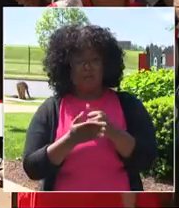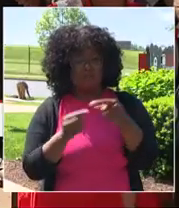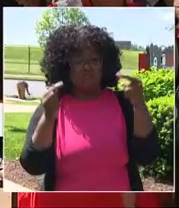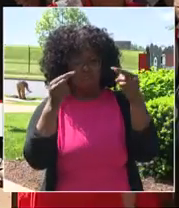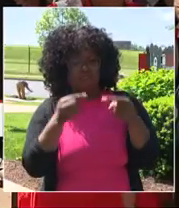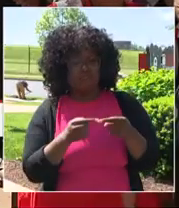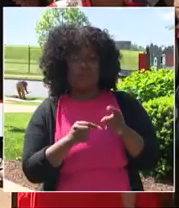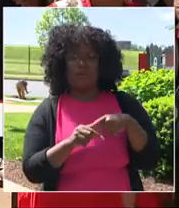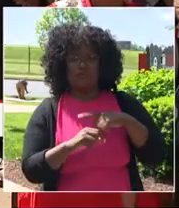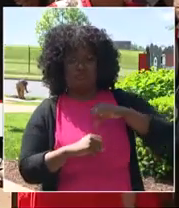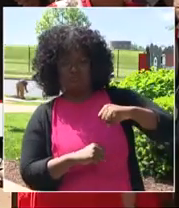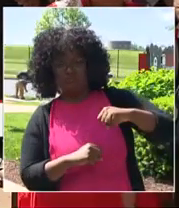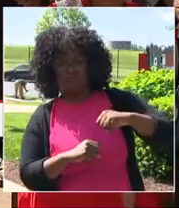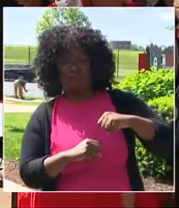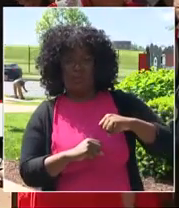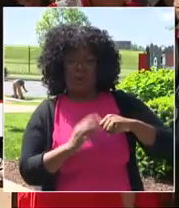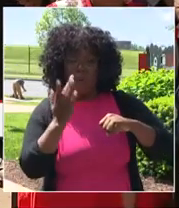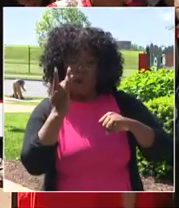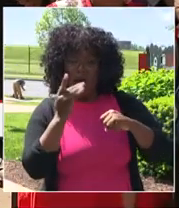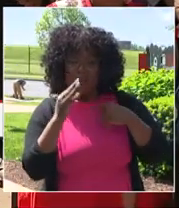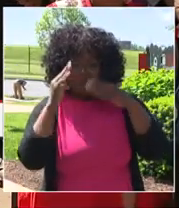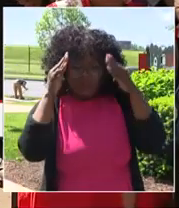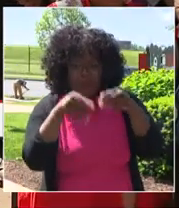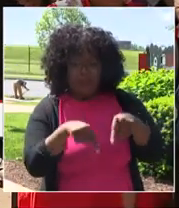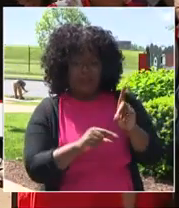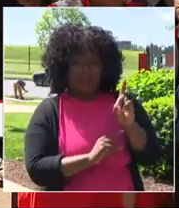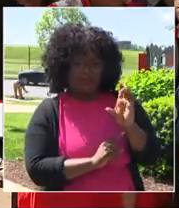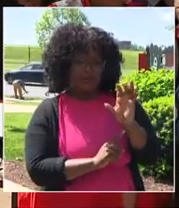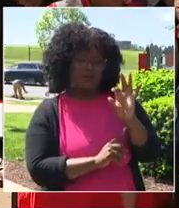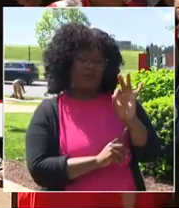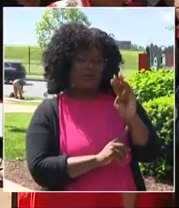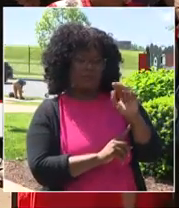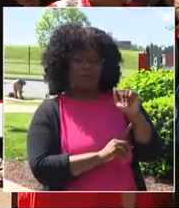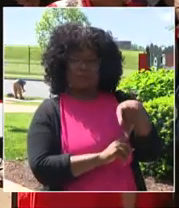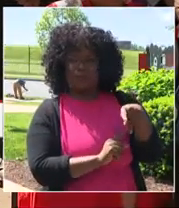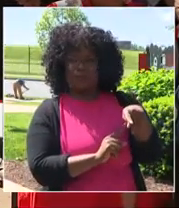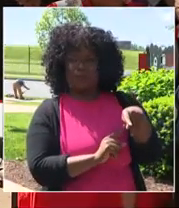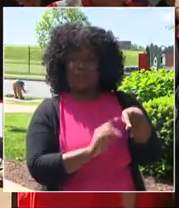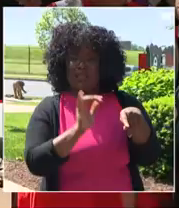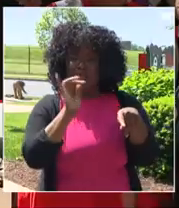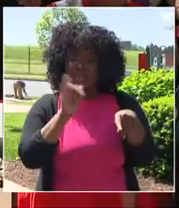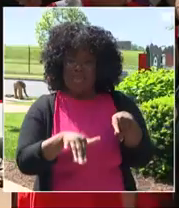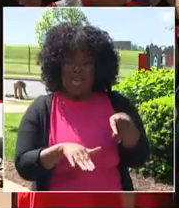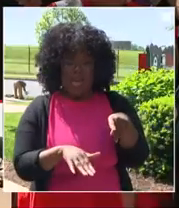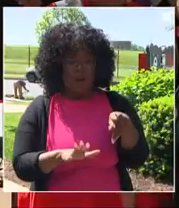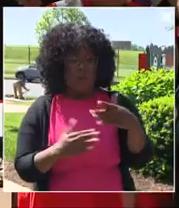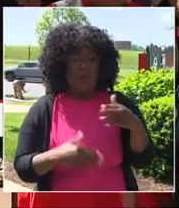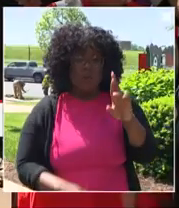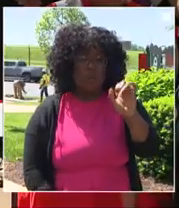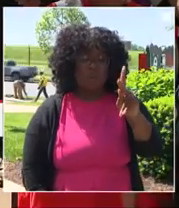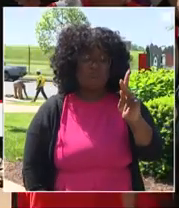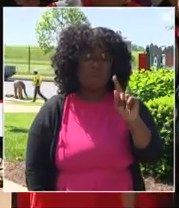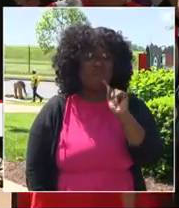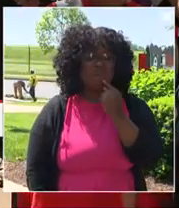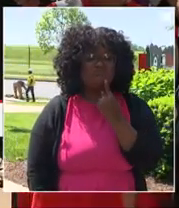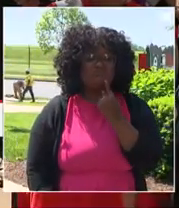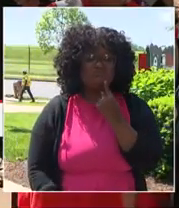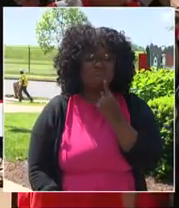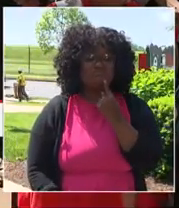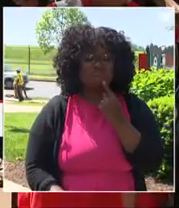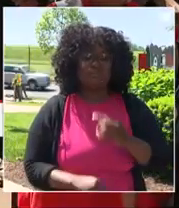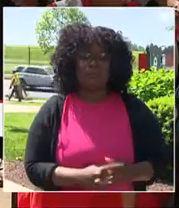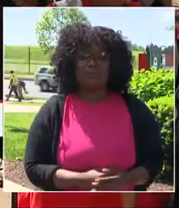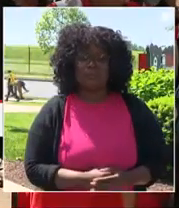D.C.'s FMAP. The stakes are too high, and providers and patients and